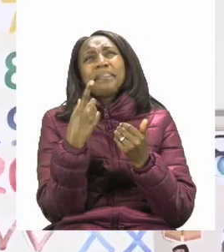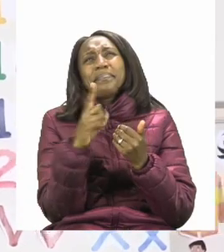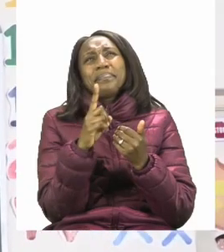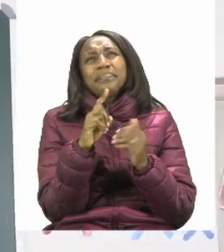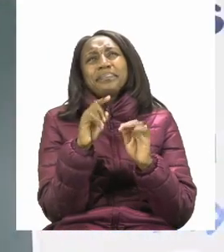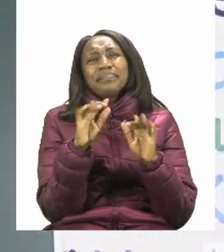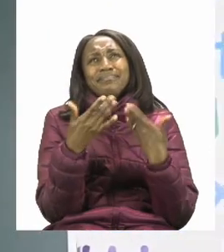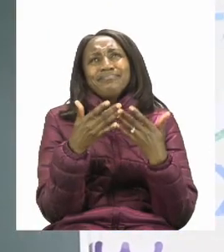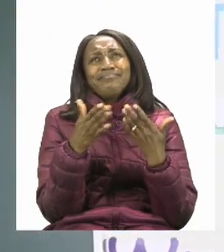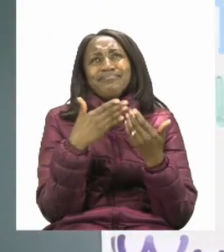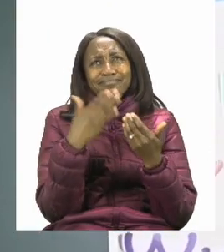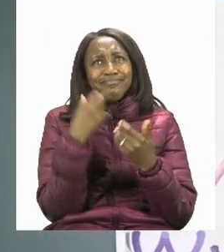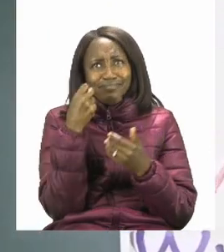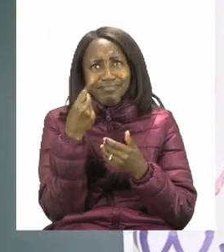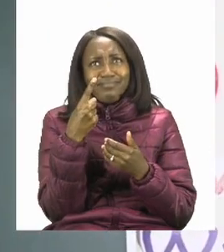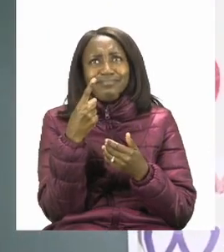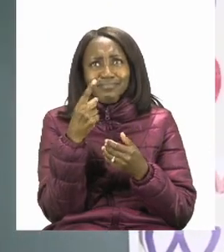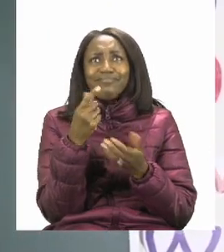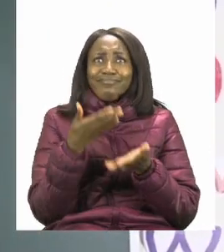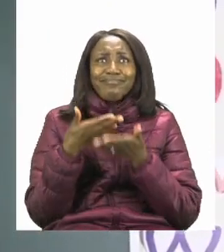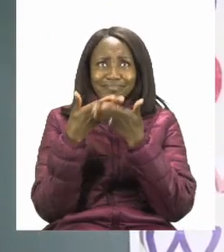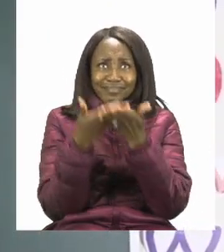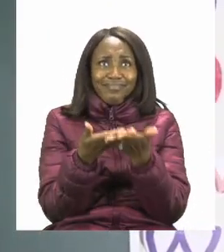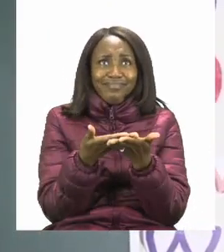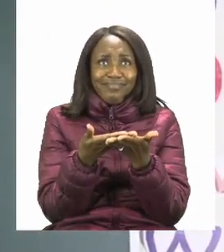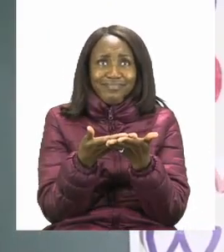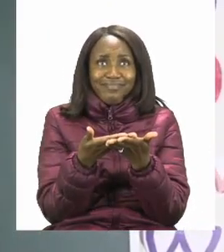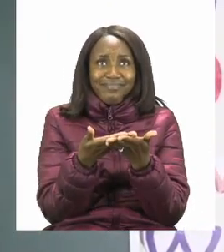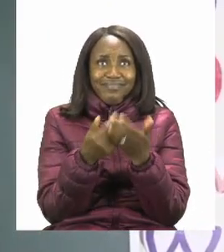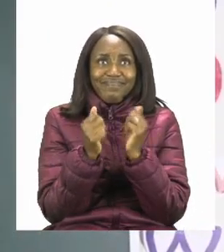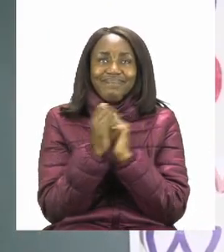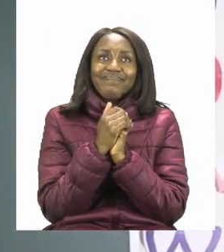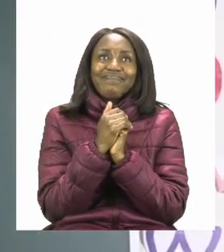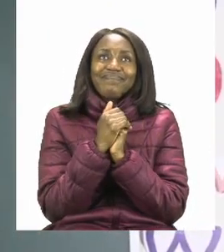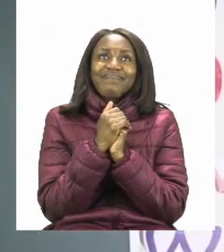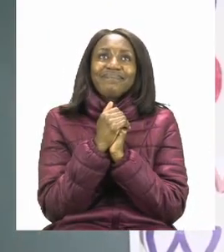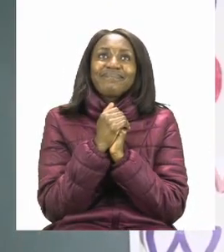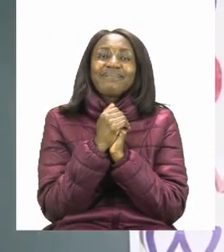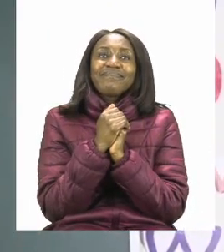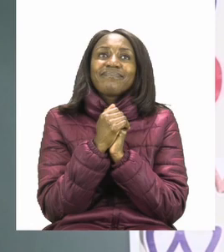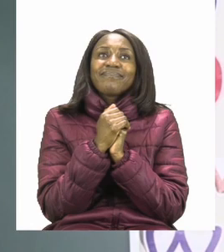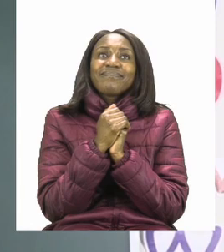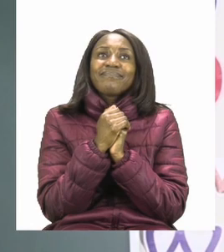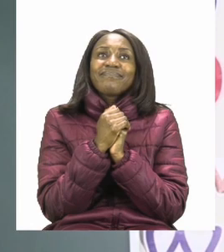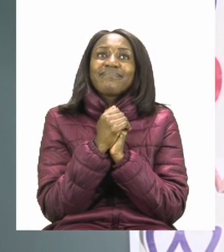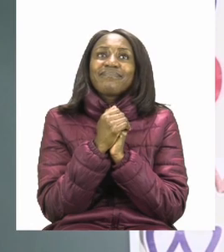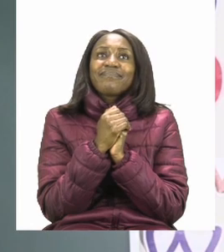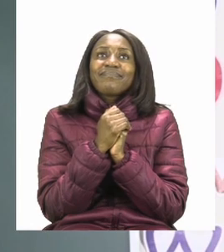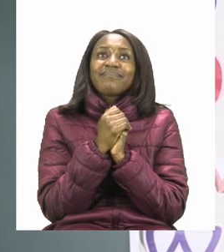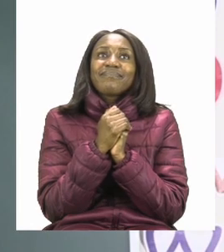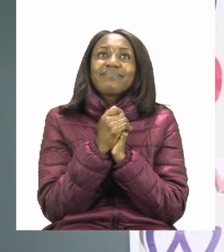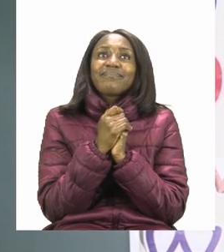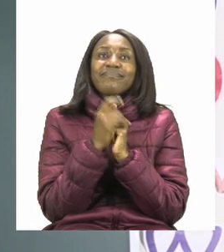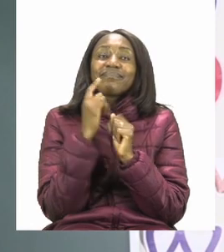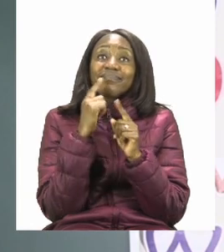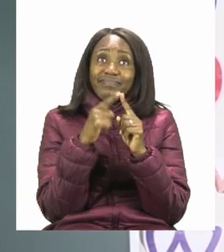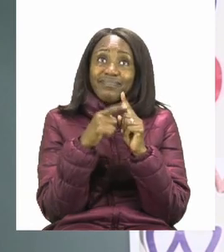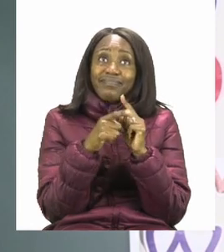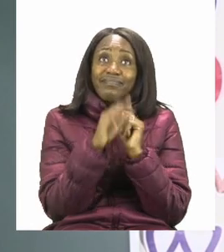down so that you'll be able to answer all the other ones. The first thing you notice about D is it